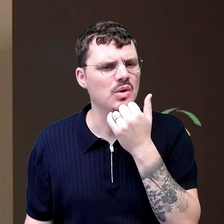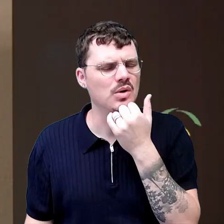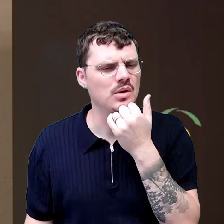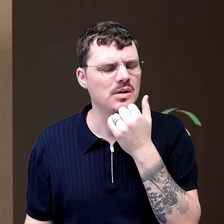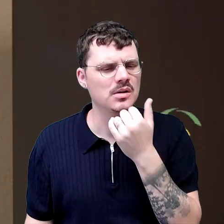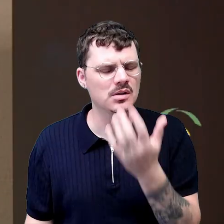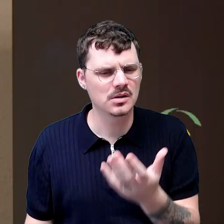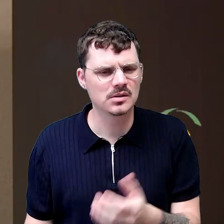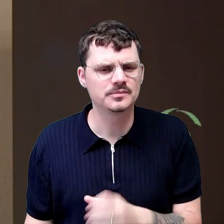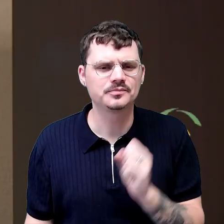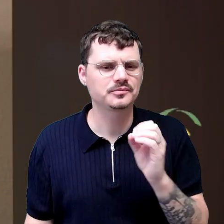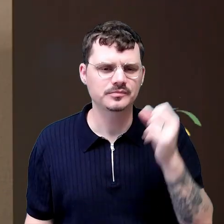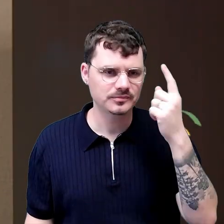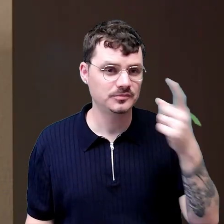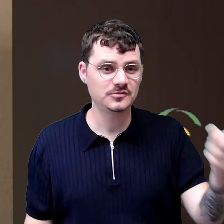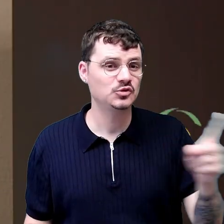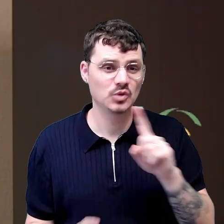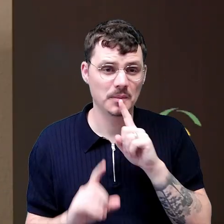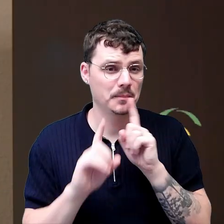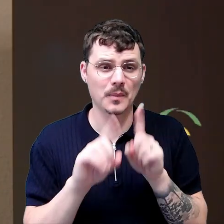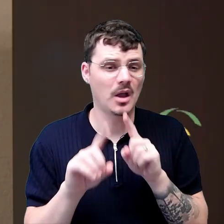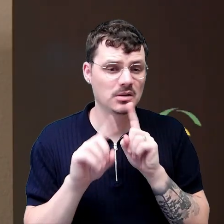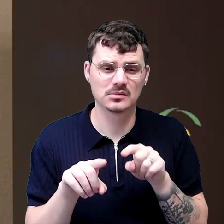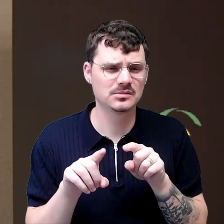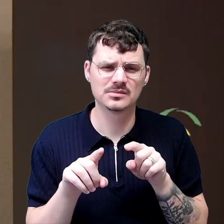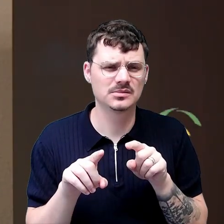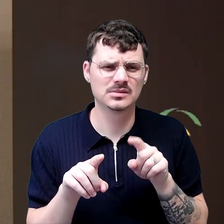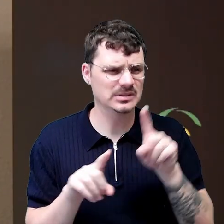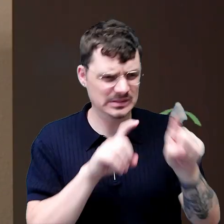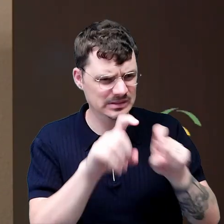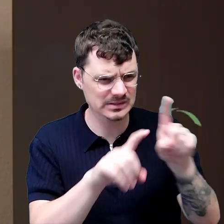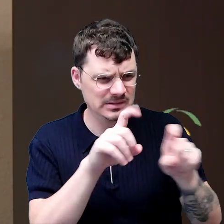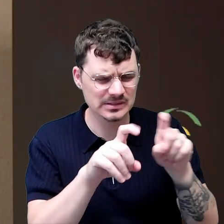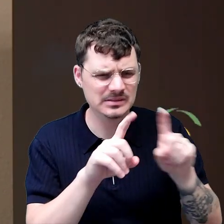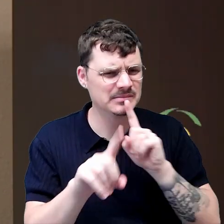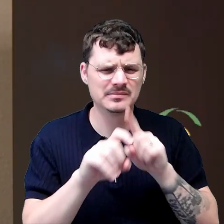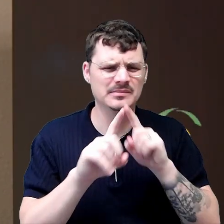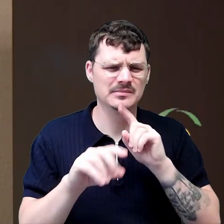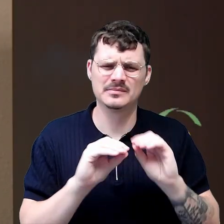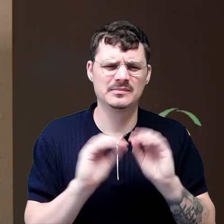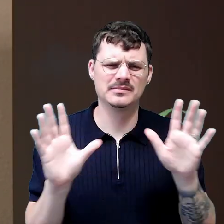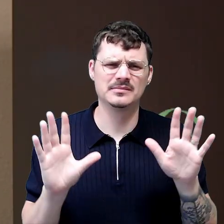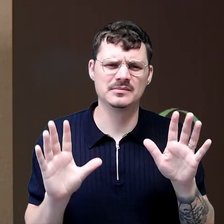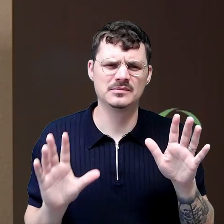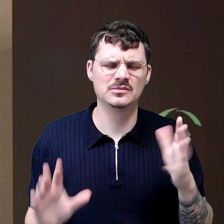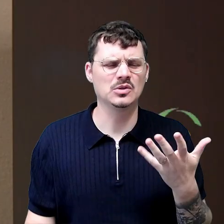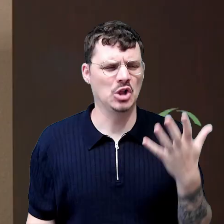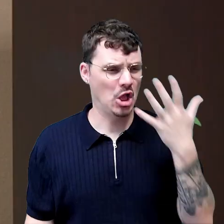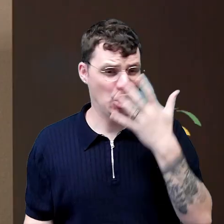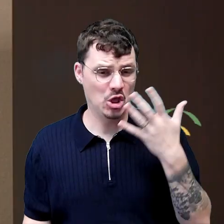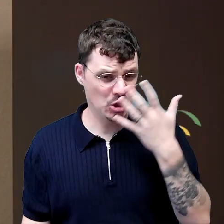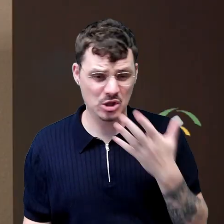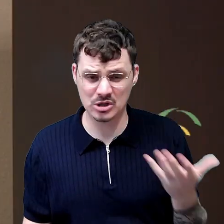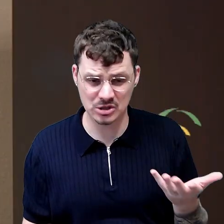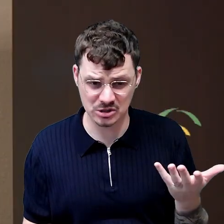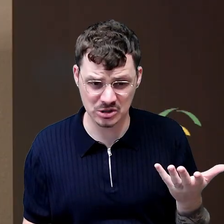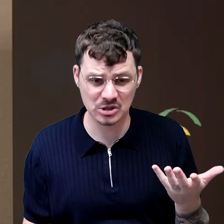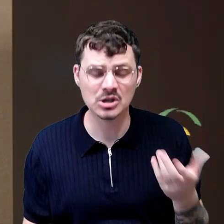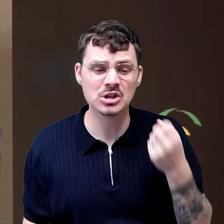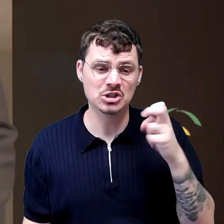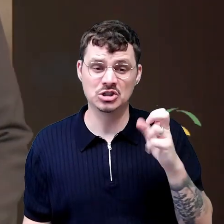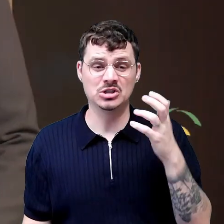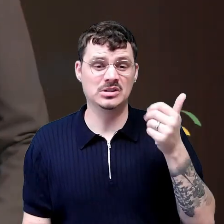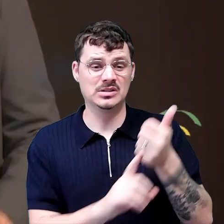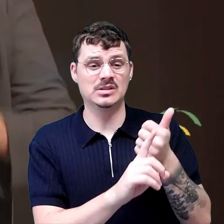And so she's not really responding very clearly to questions. Well, how does she look? Well,